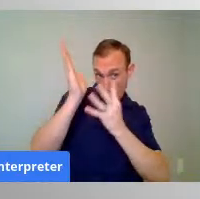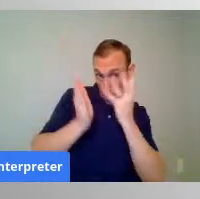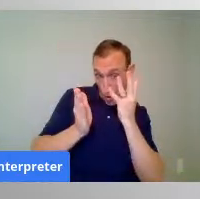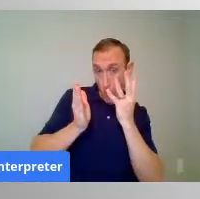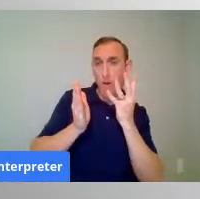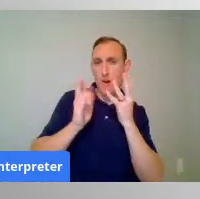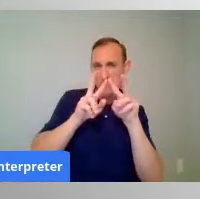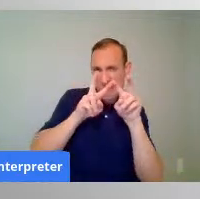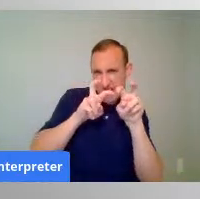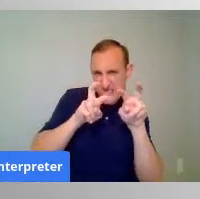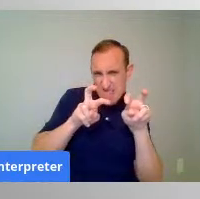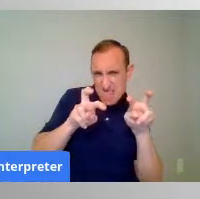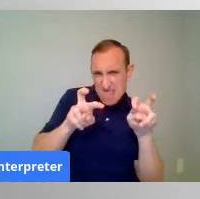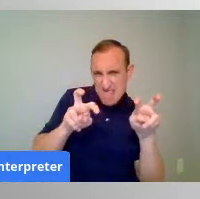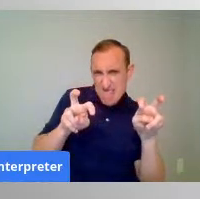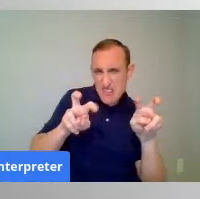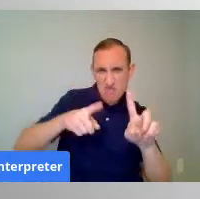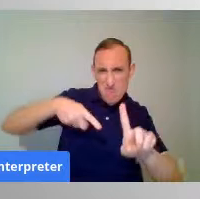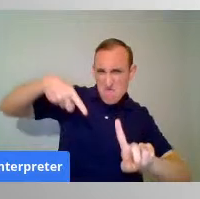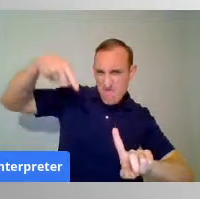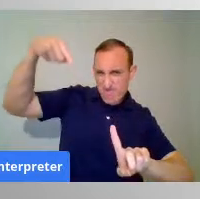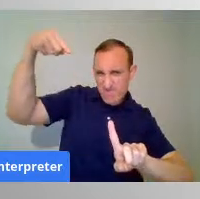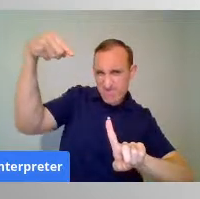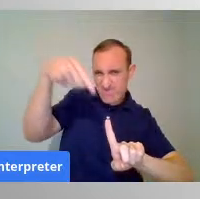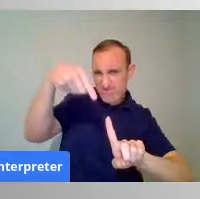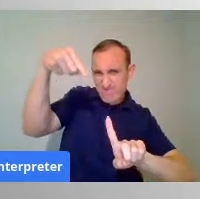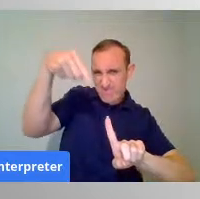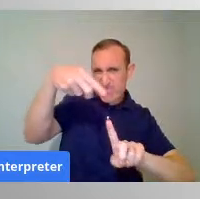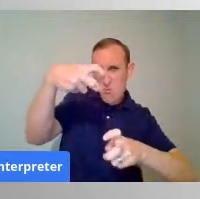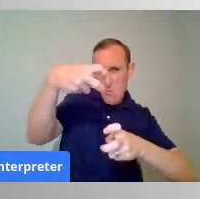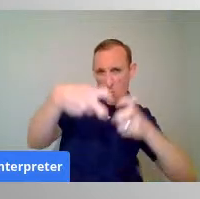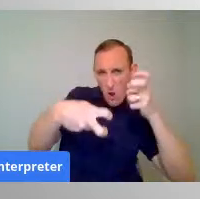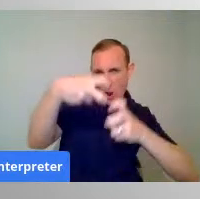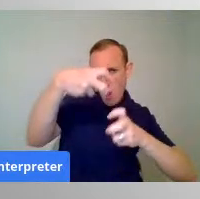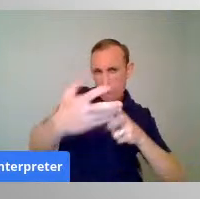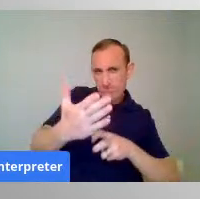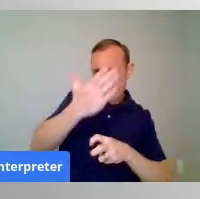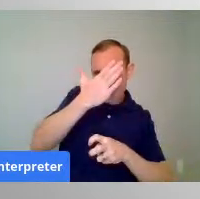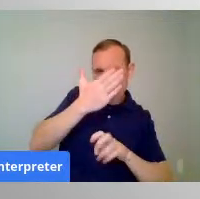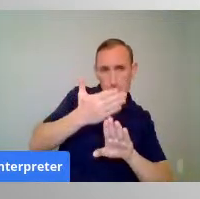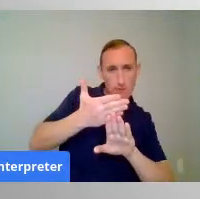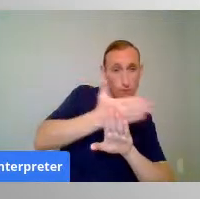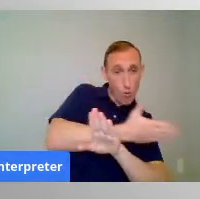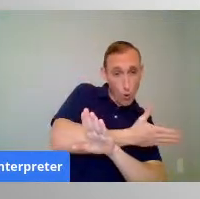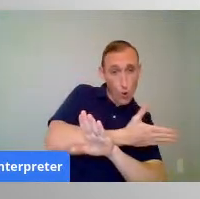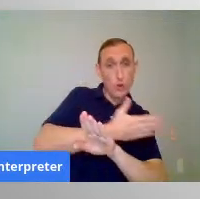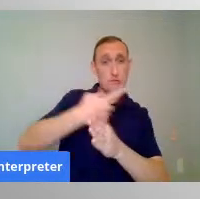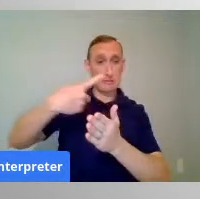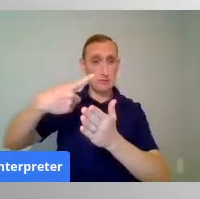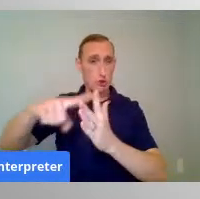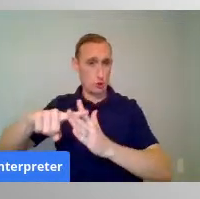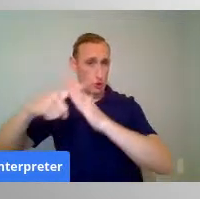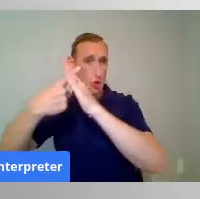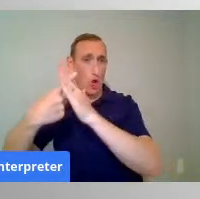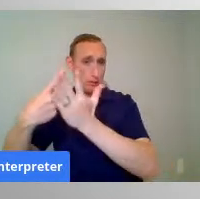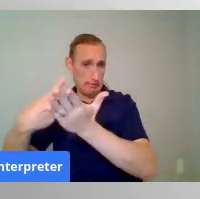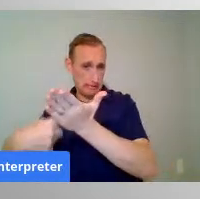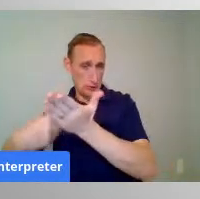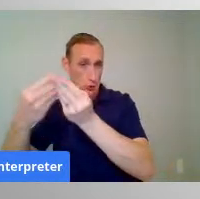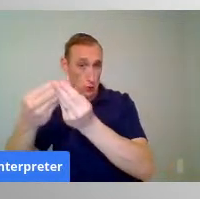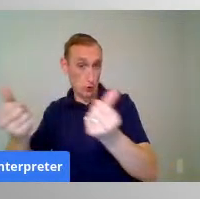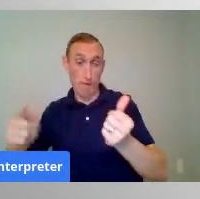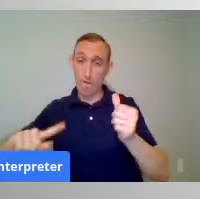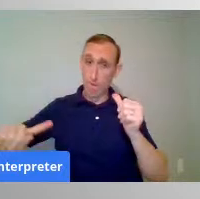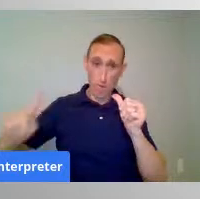at what is truly the problem that we're facing before we move into solution-oriented thinking. Because if